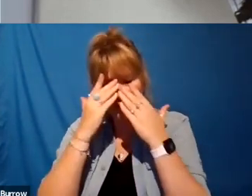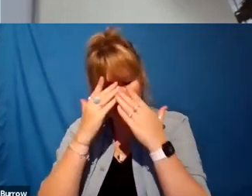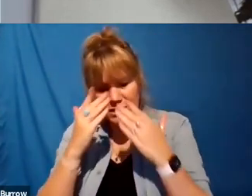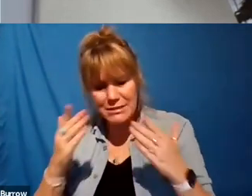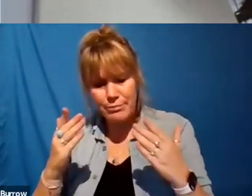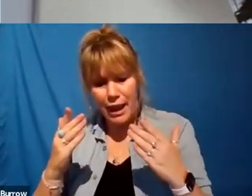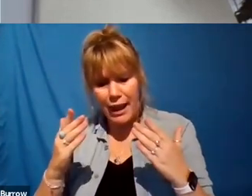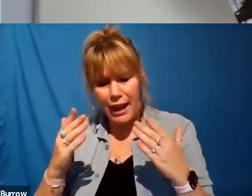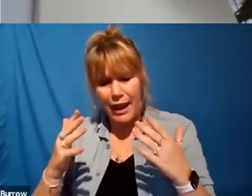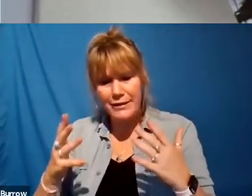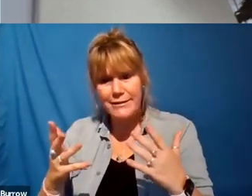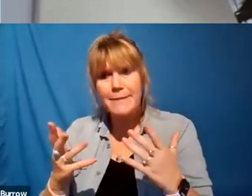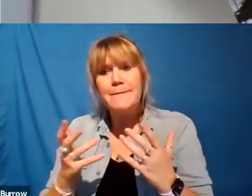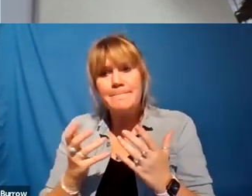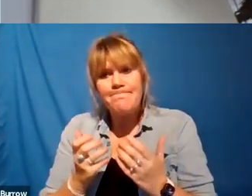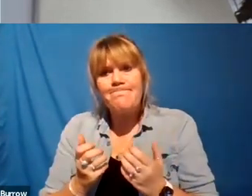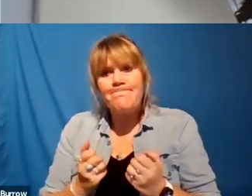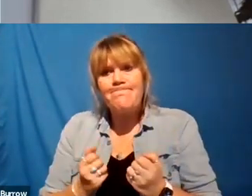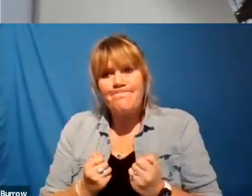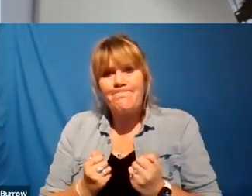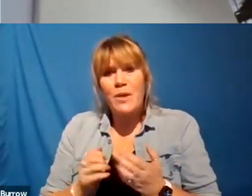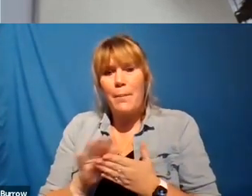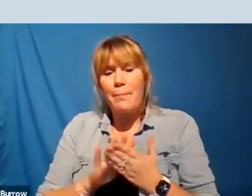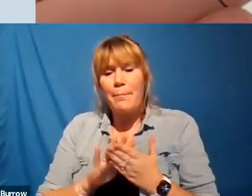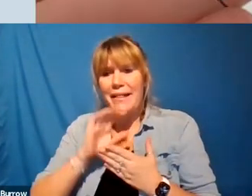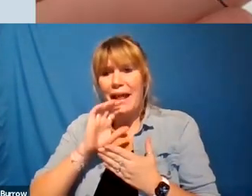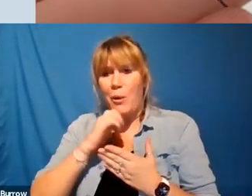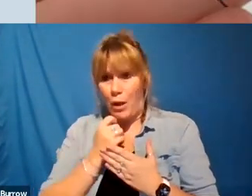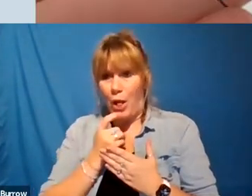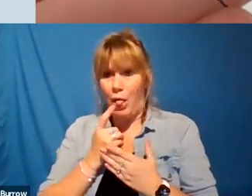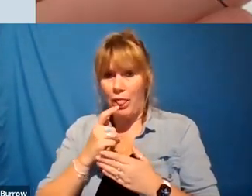to getting people to take action.